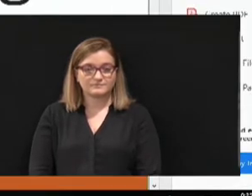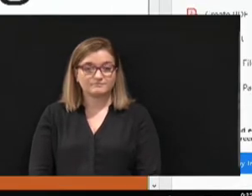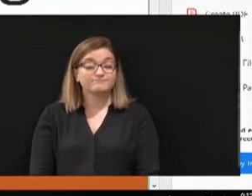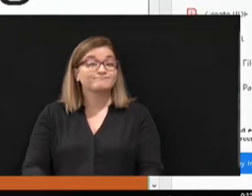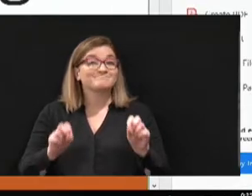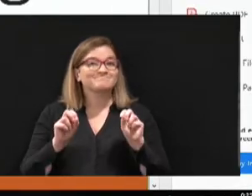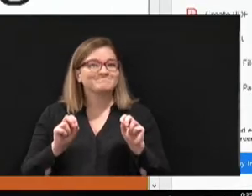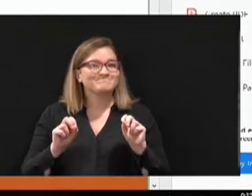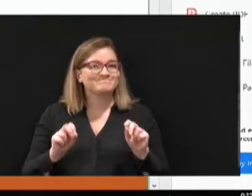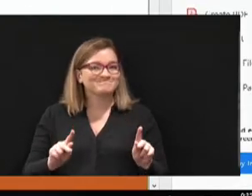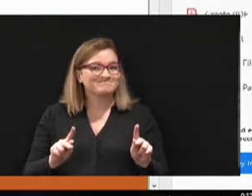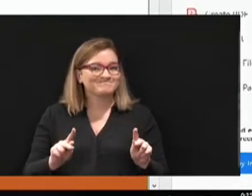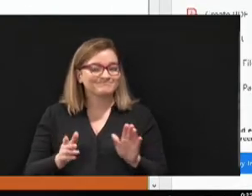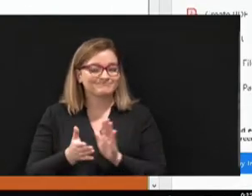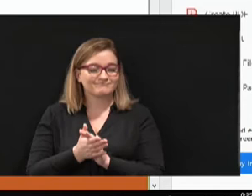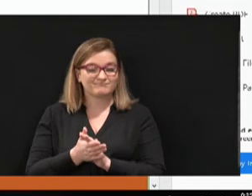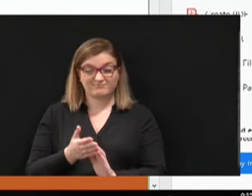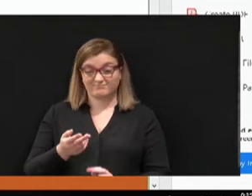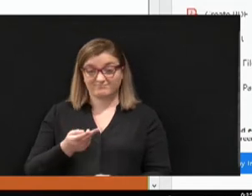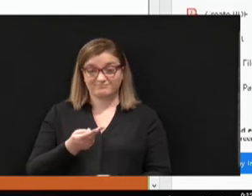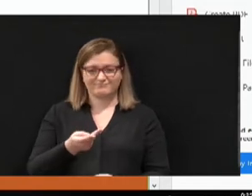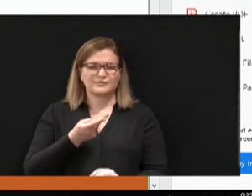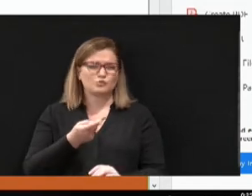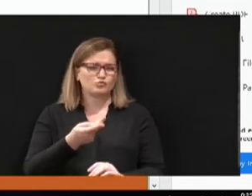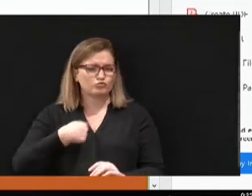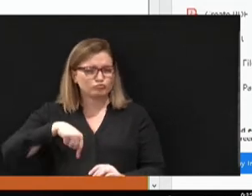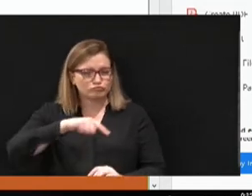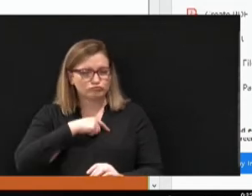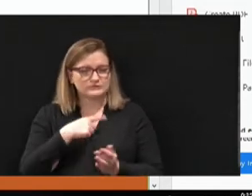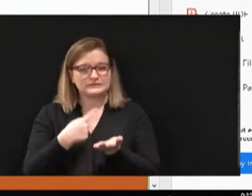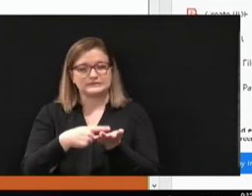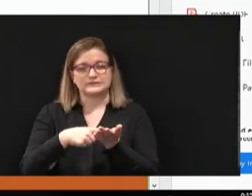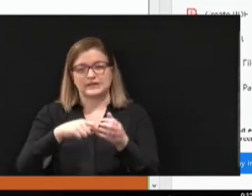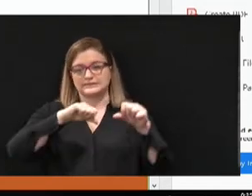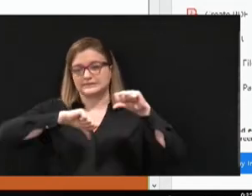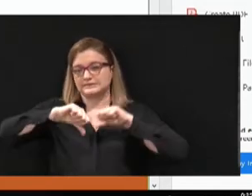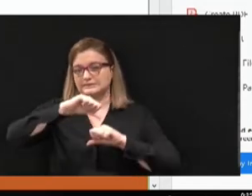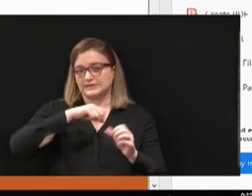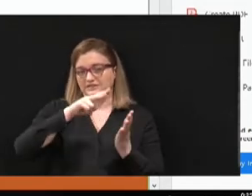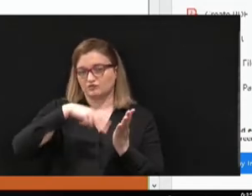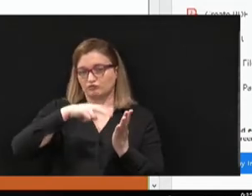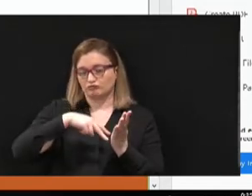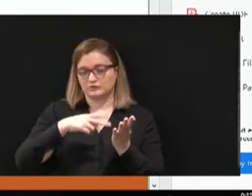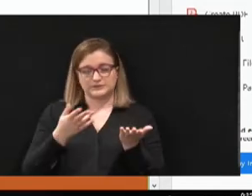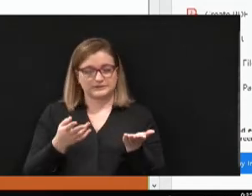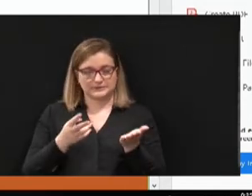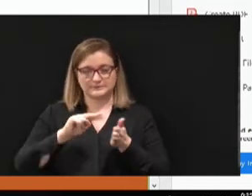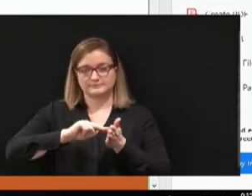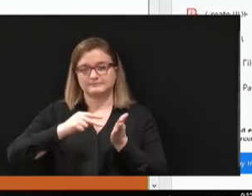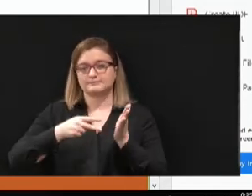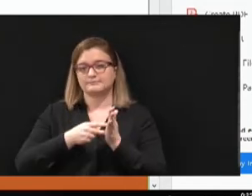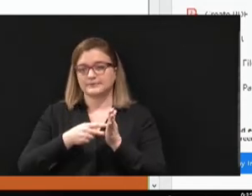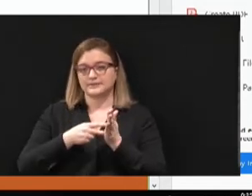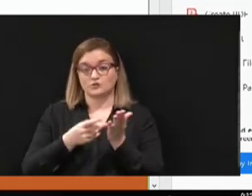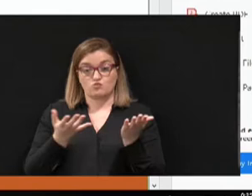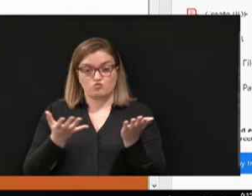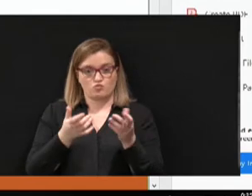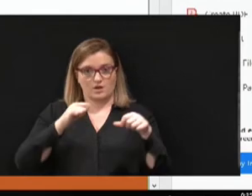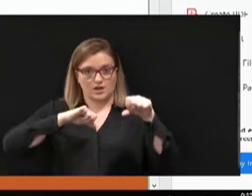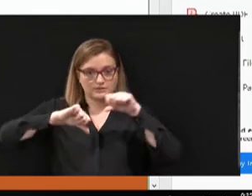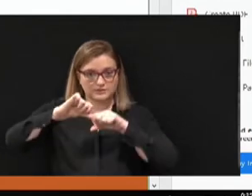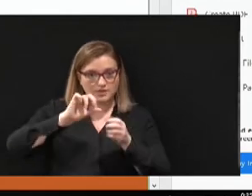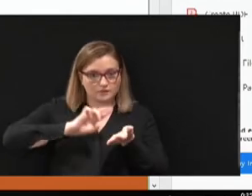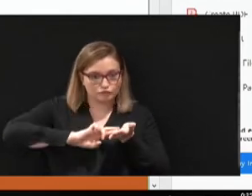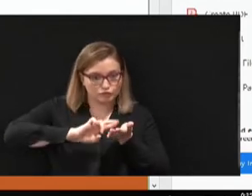Okay, when we talk about the science of reading, we're talking about what science have had, all the